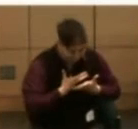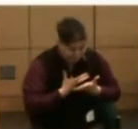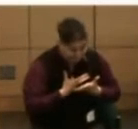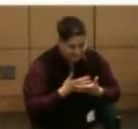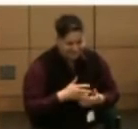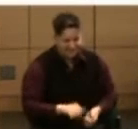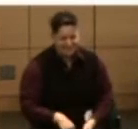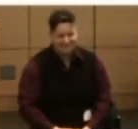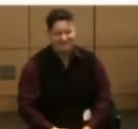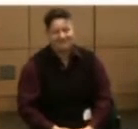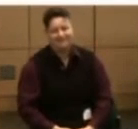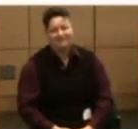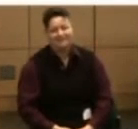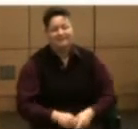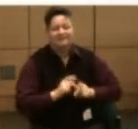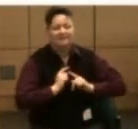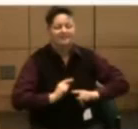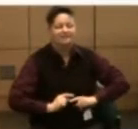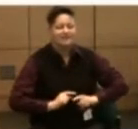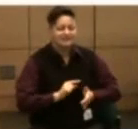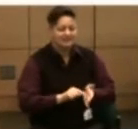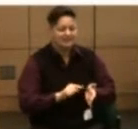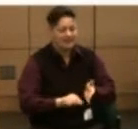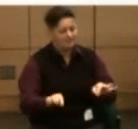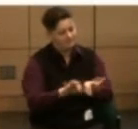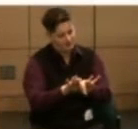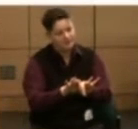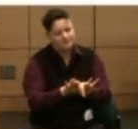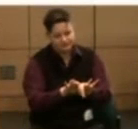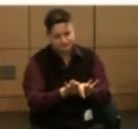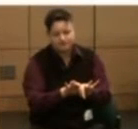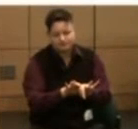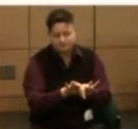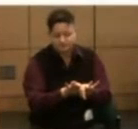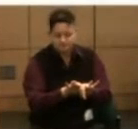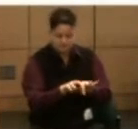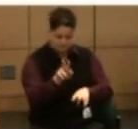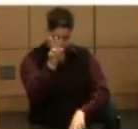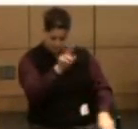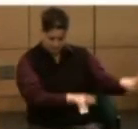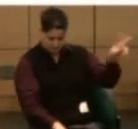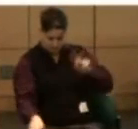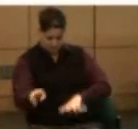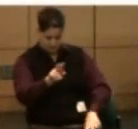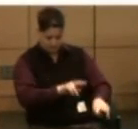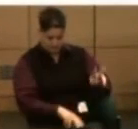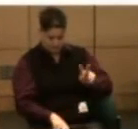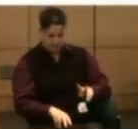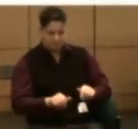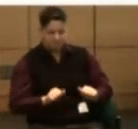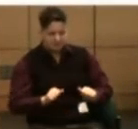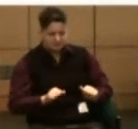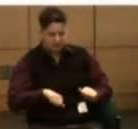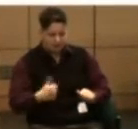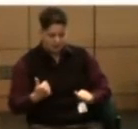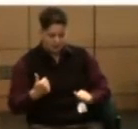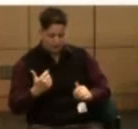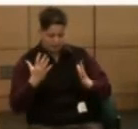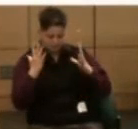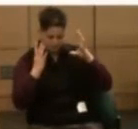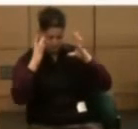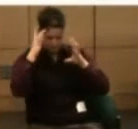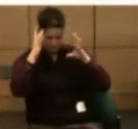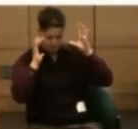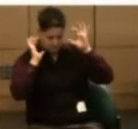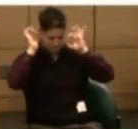So physical exam is, of course, important. You want to look for any physical signs of other problems or other abnormalities that might clue